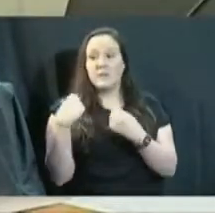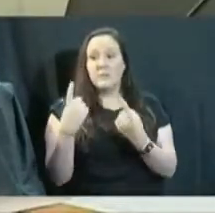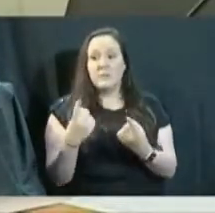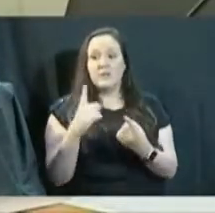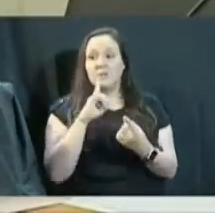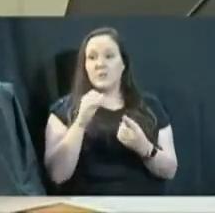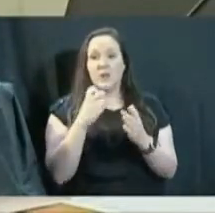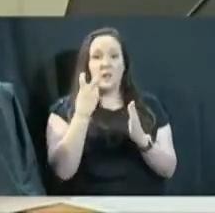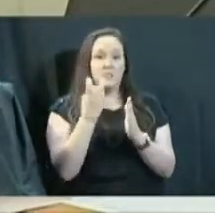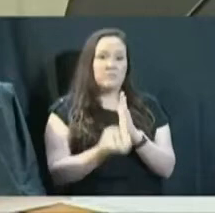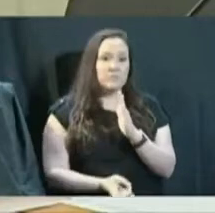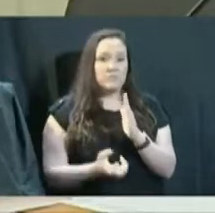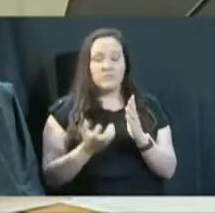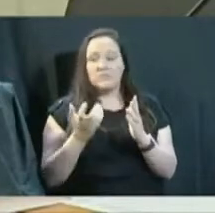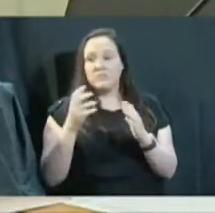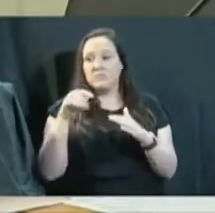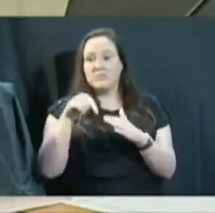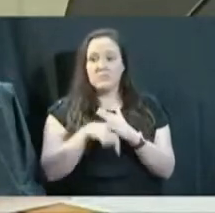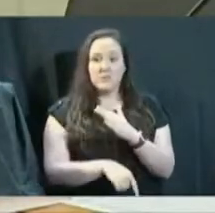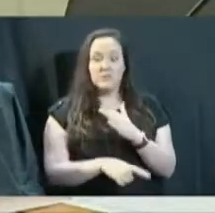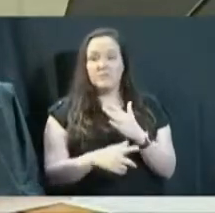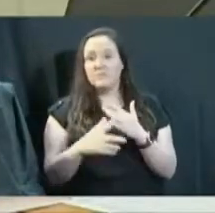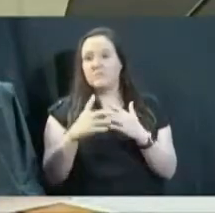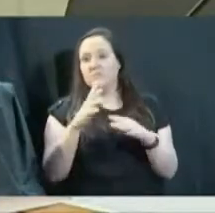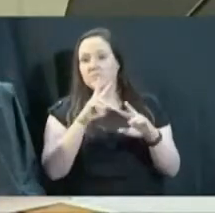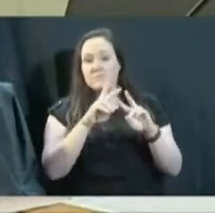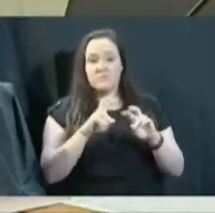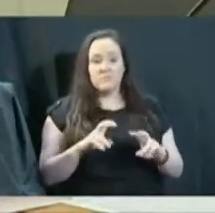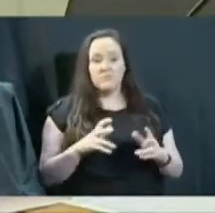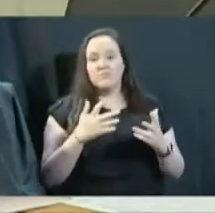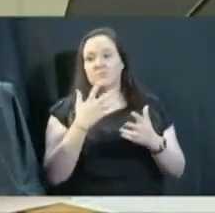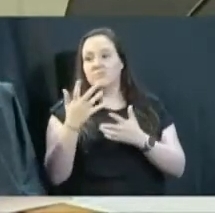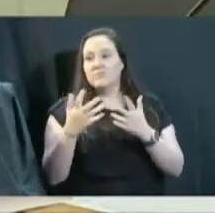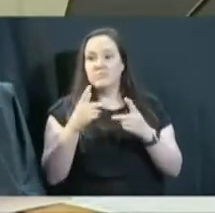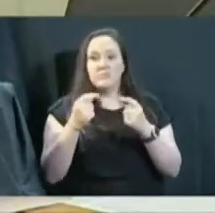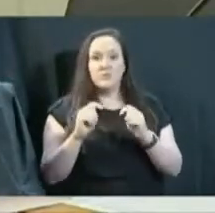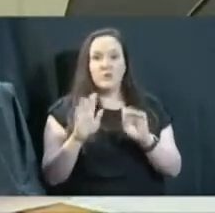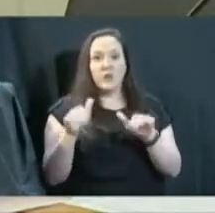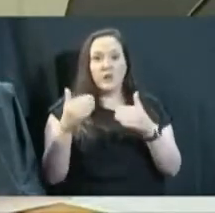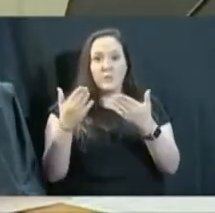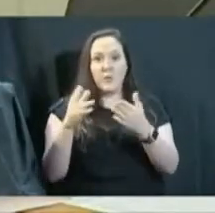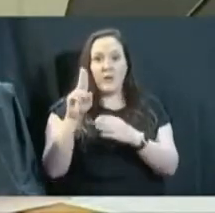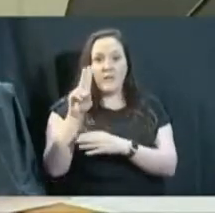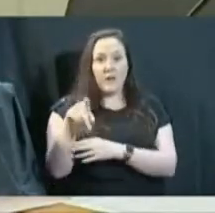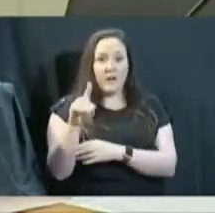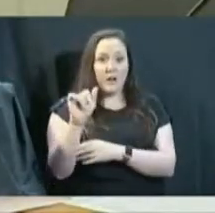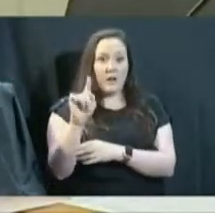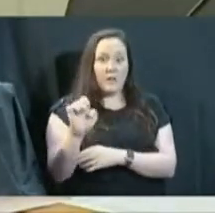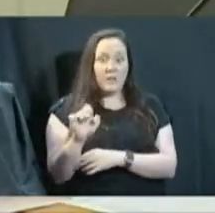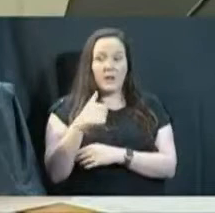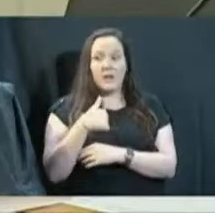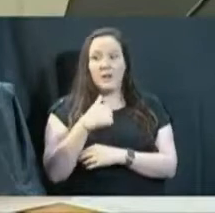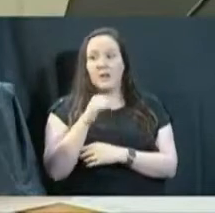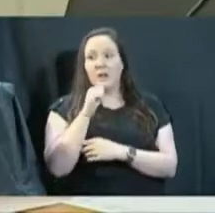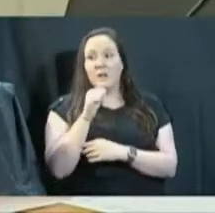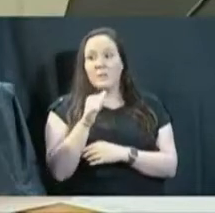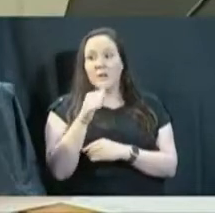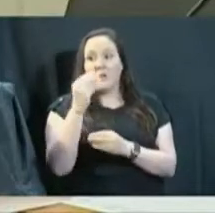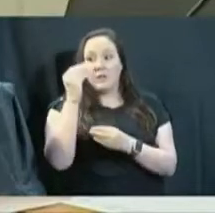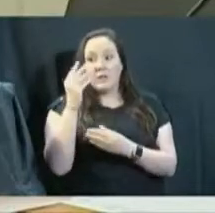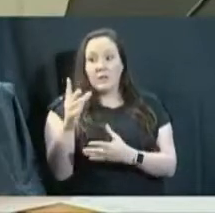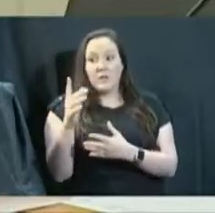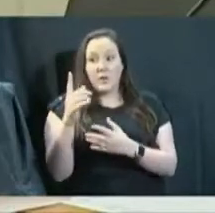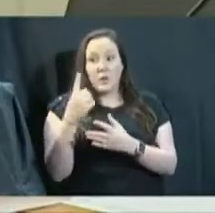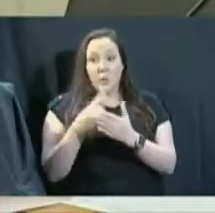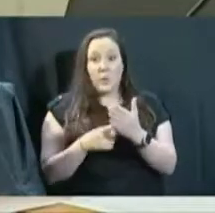immersed in this and trying to provide updates weekly. And so I'll try to not give you just the what's happening